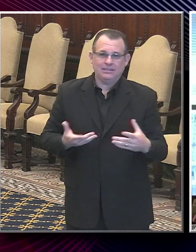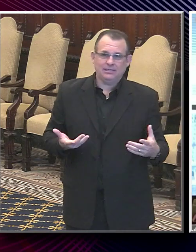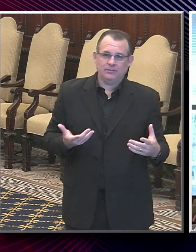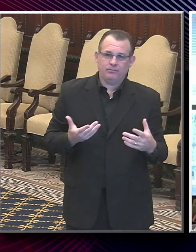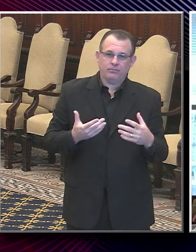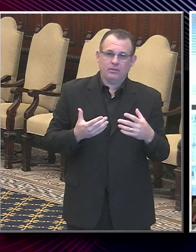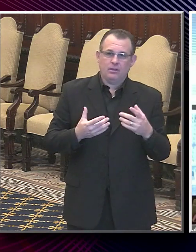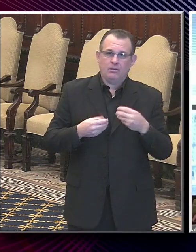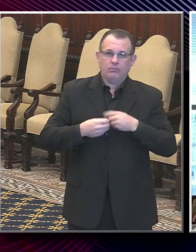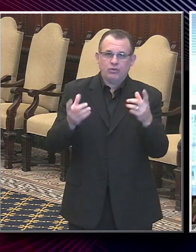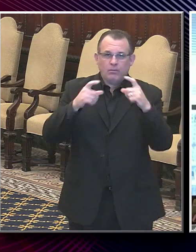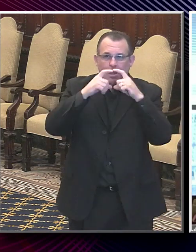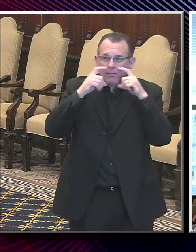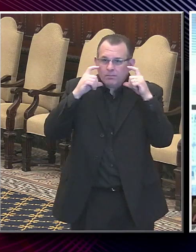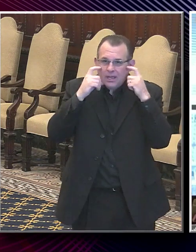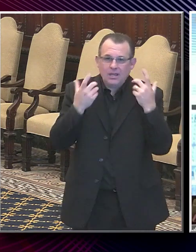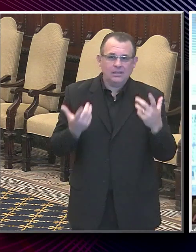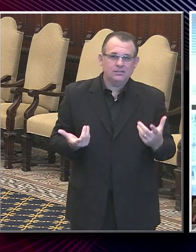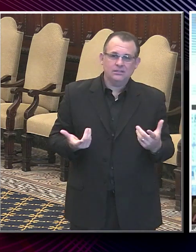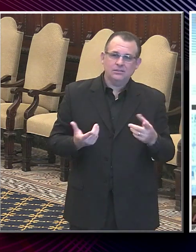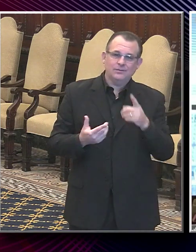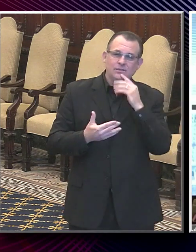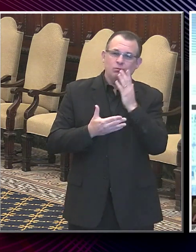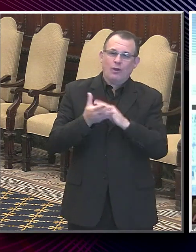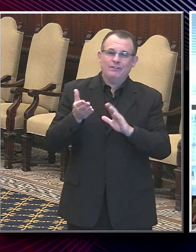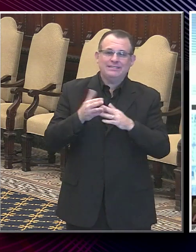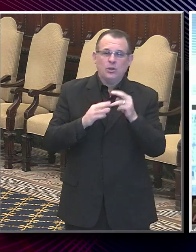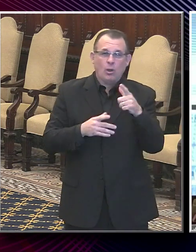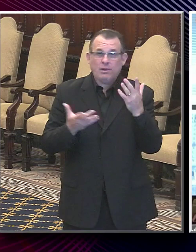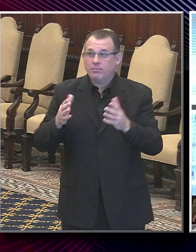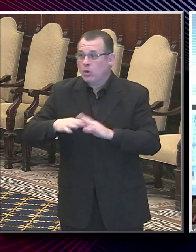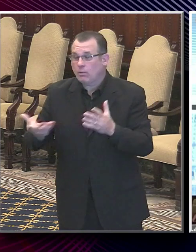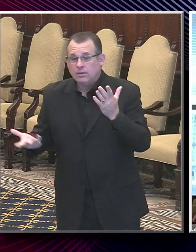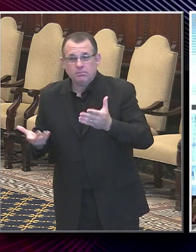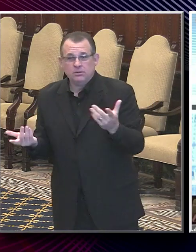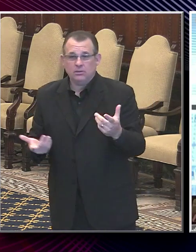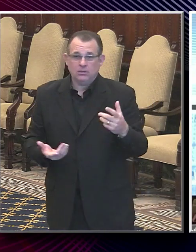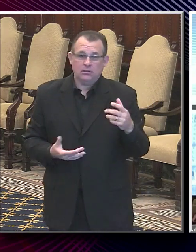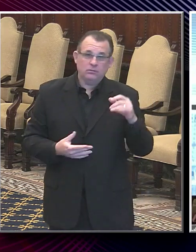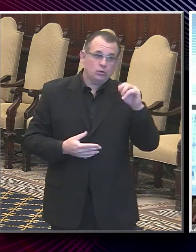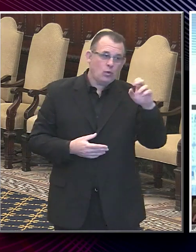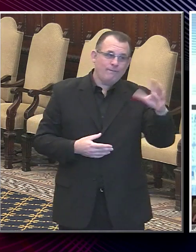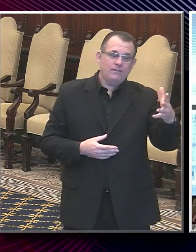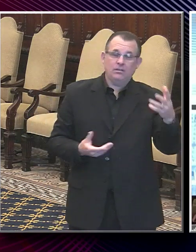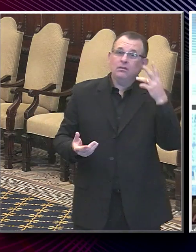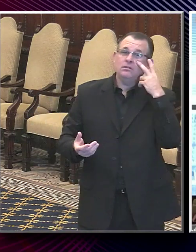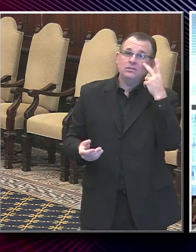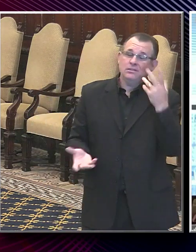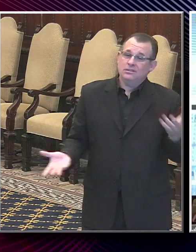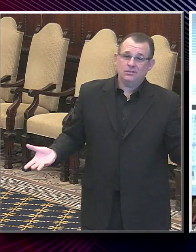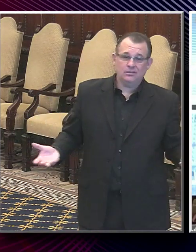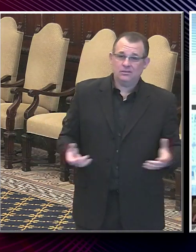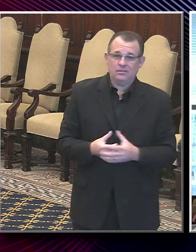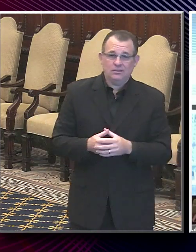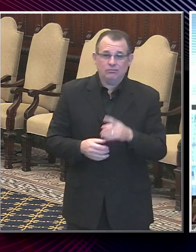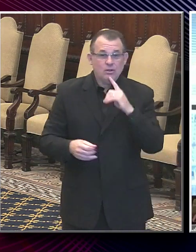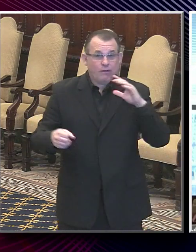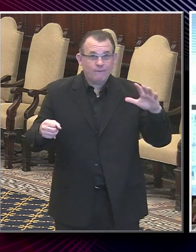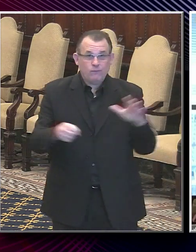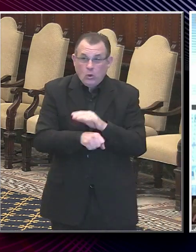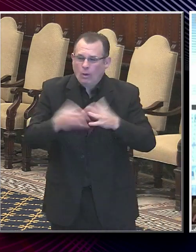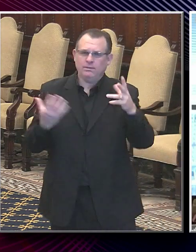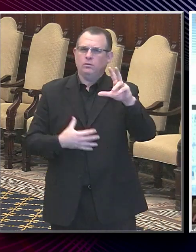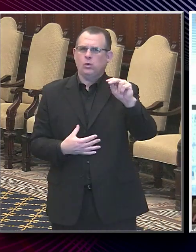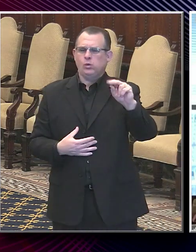will be portions of the quadplex that are open come June 5th. It will not be open in its entirety, and